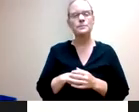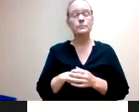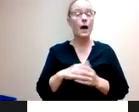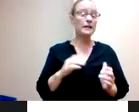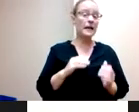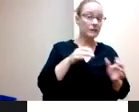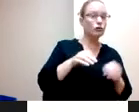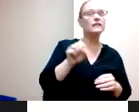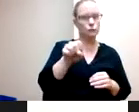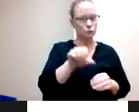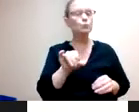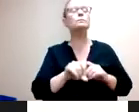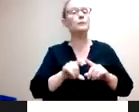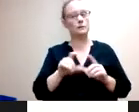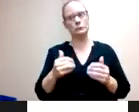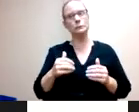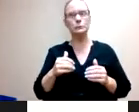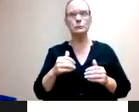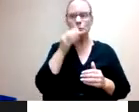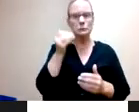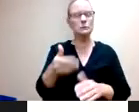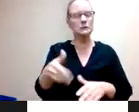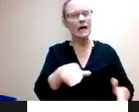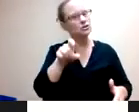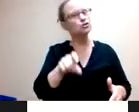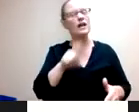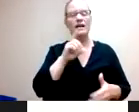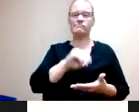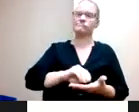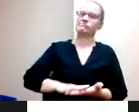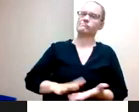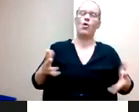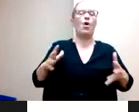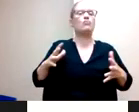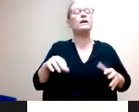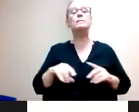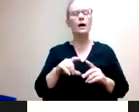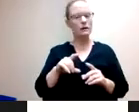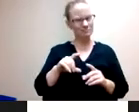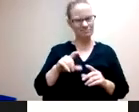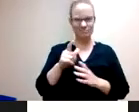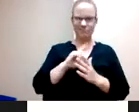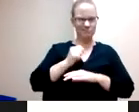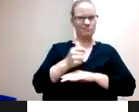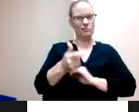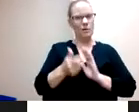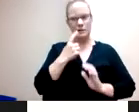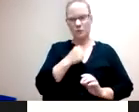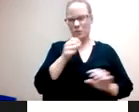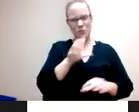directives, but that's getting late in their illness. But just to be aware that, gee, our state even created a law because we don't do this